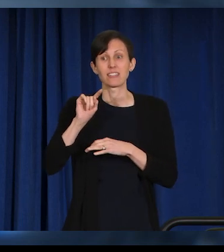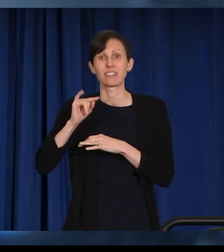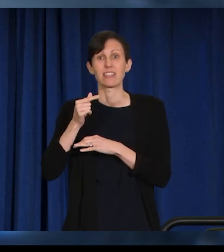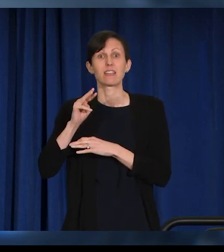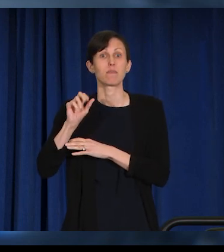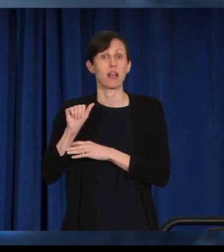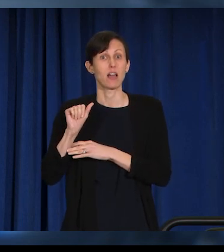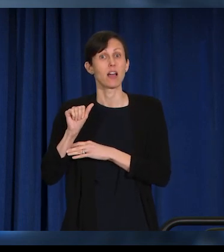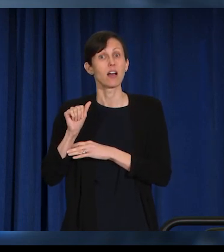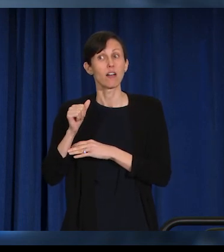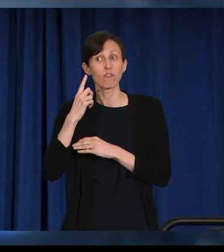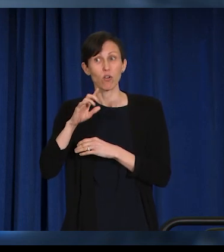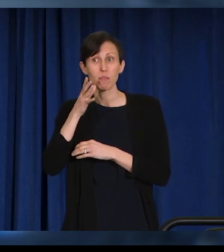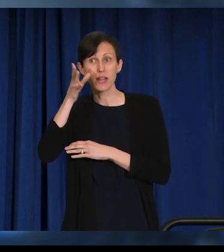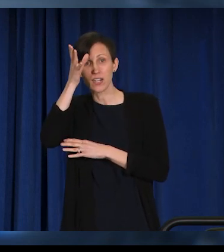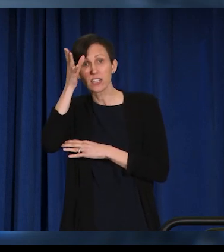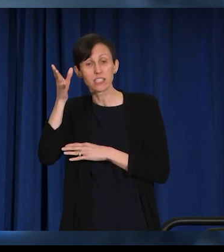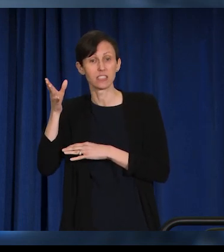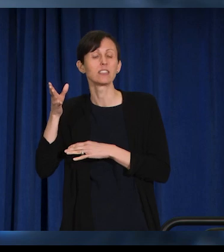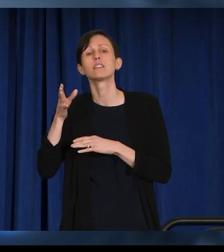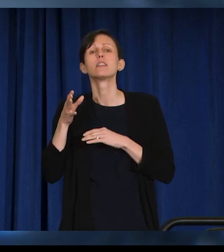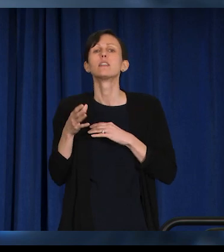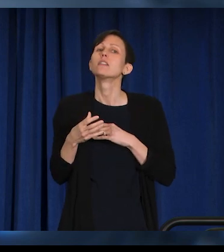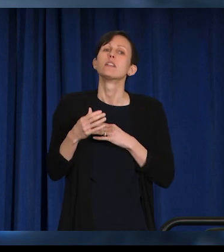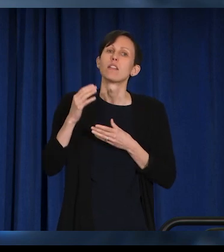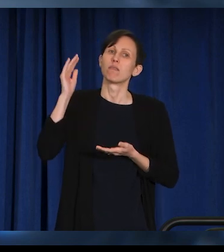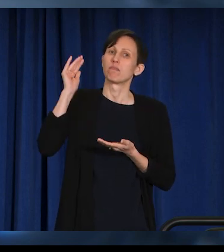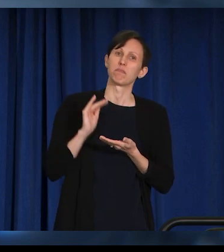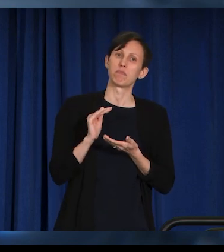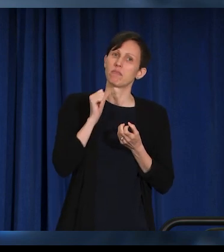diagnoses occurred in the decades that followed.